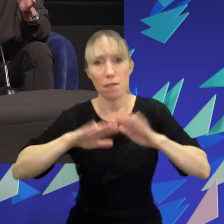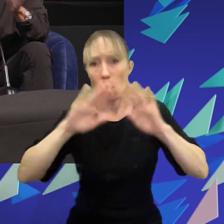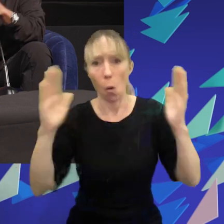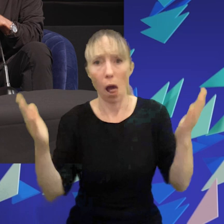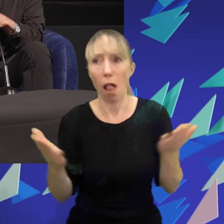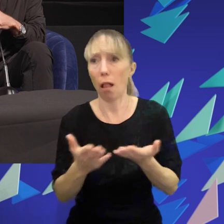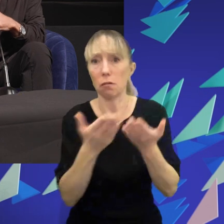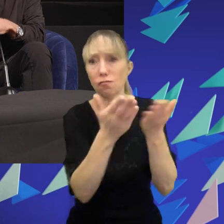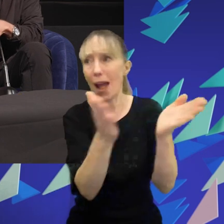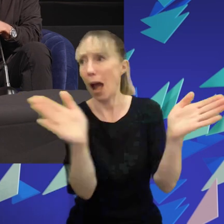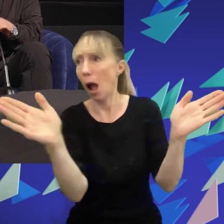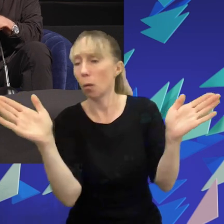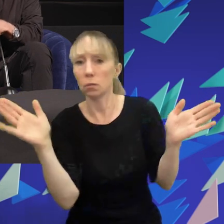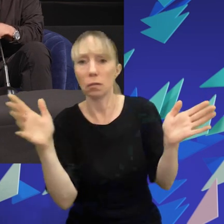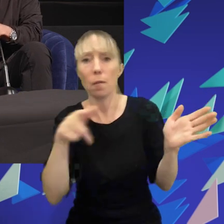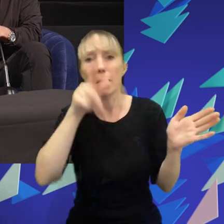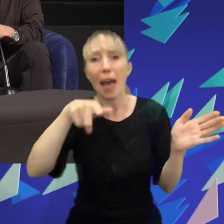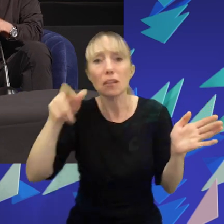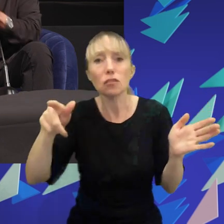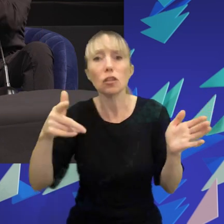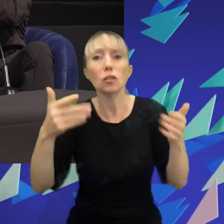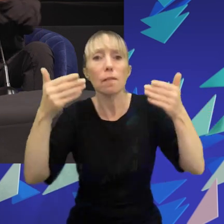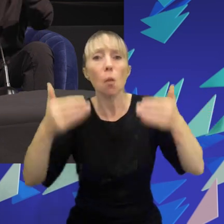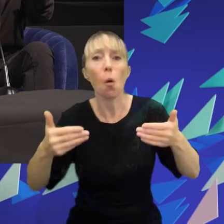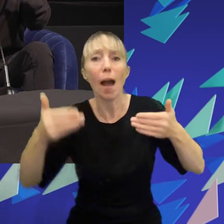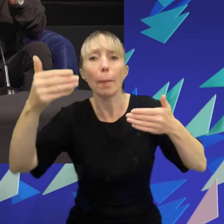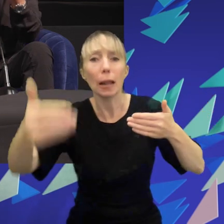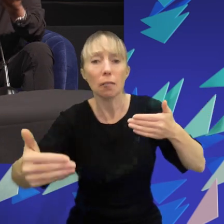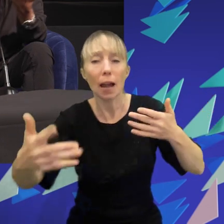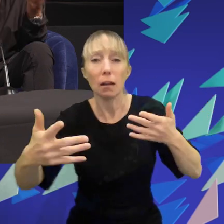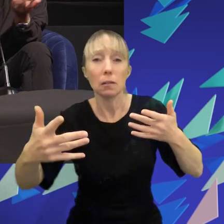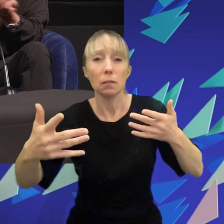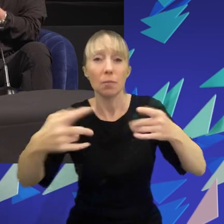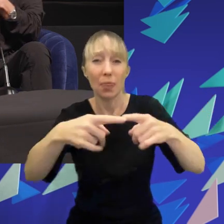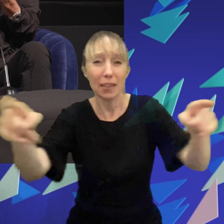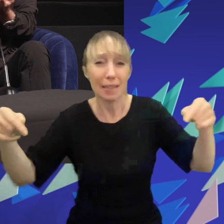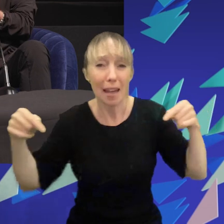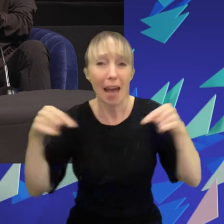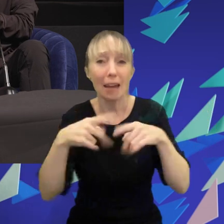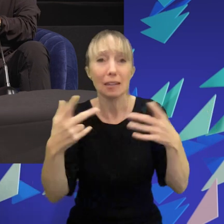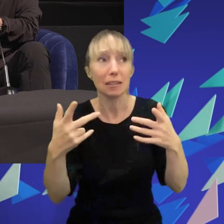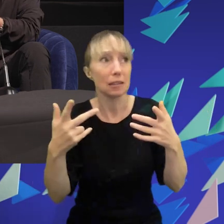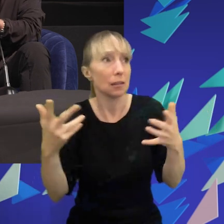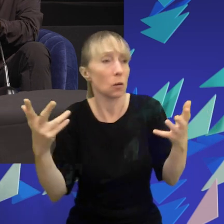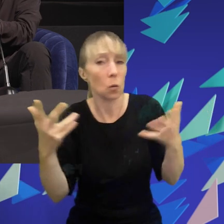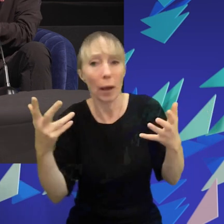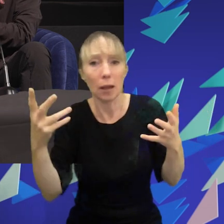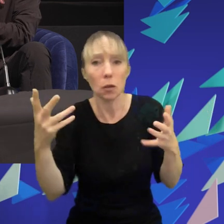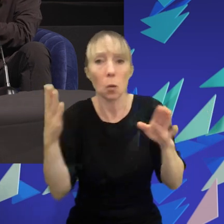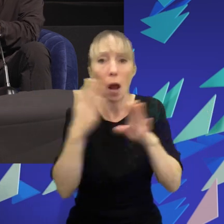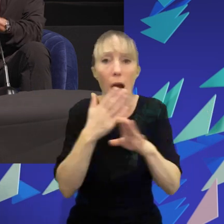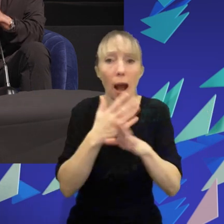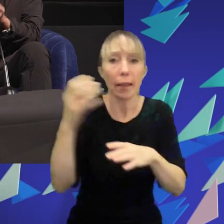it, from the extras in the foreground, middle ground, blah, blah, and then all the sets, I mean, everything. And then where you hide the light. So